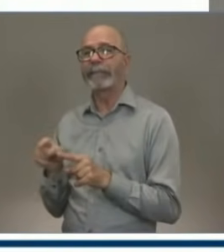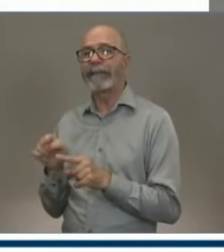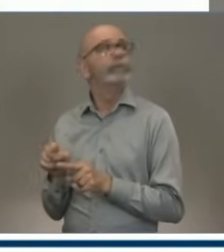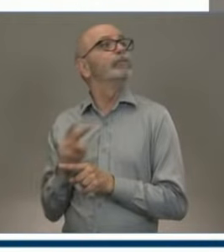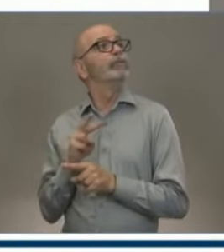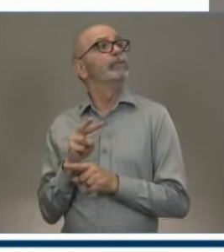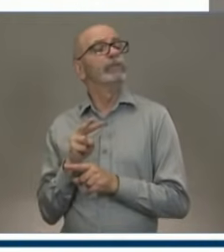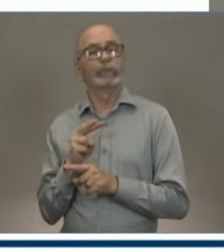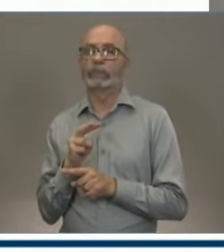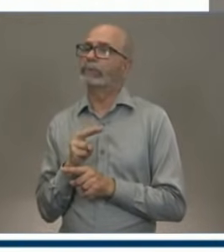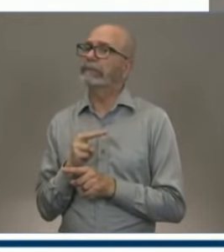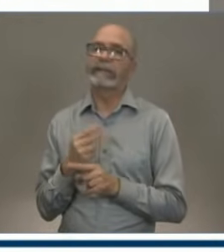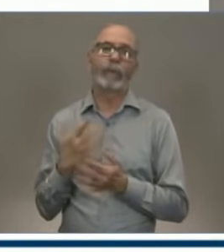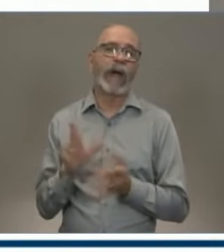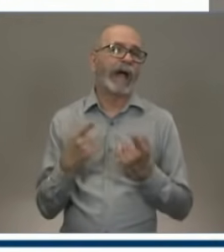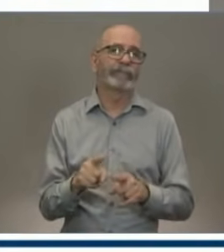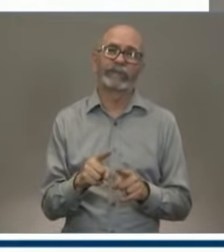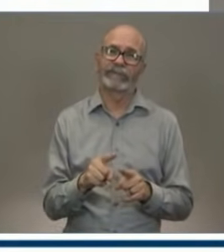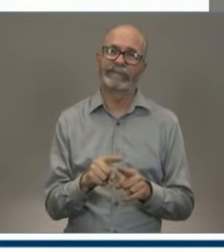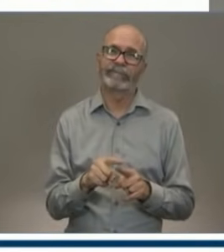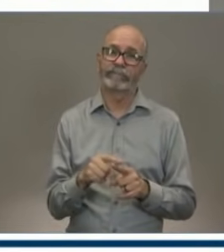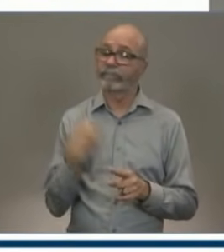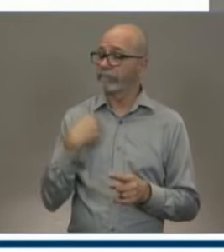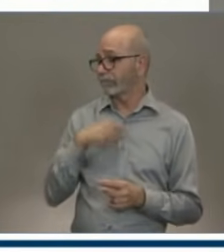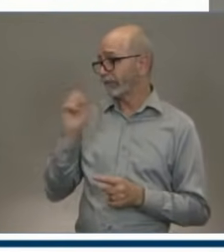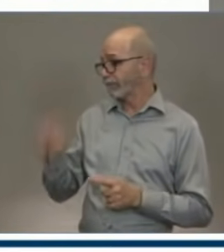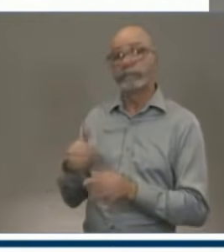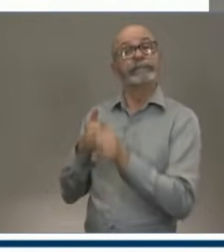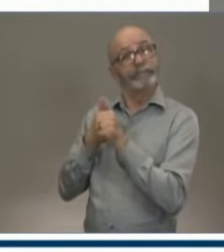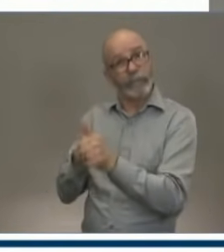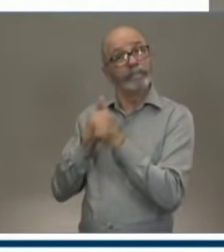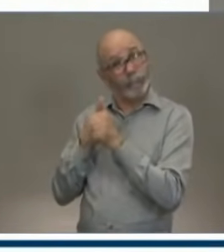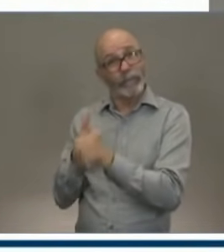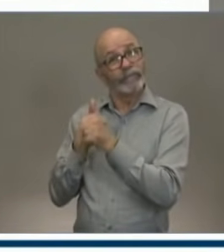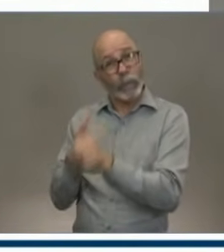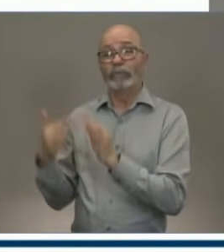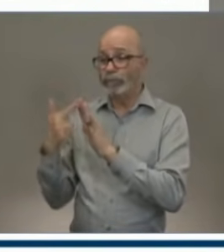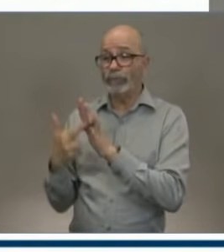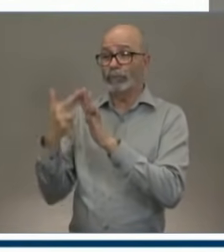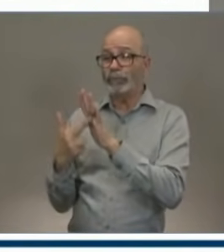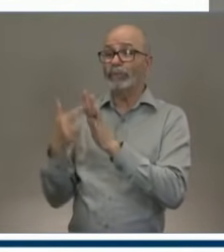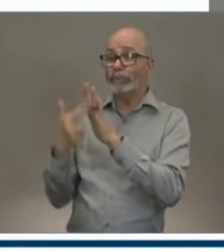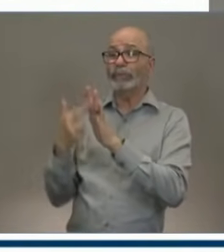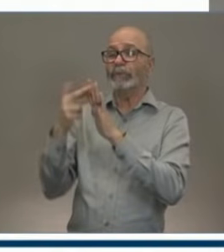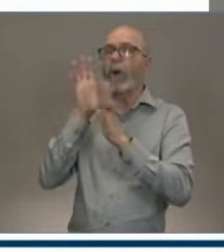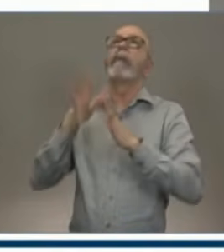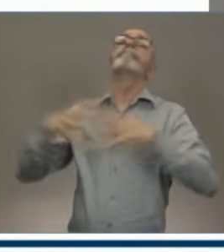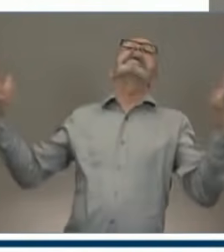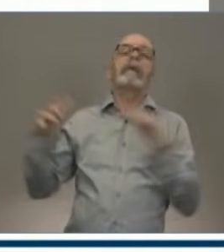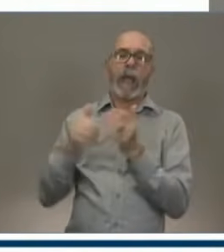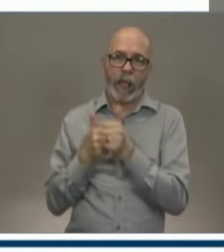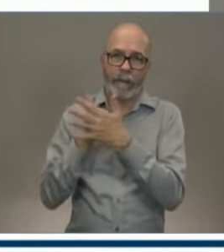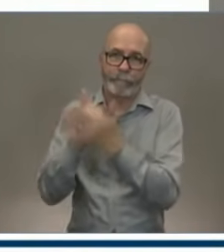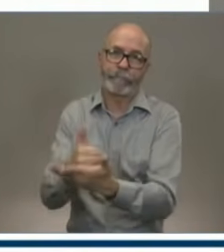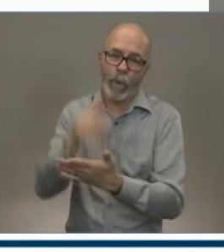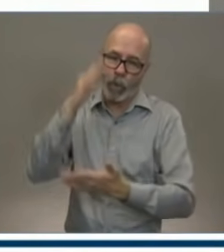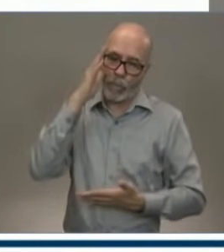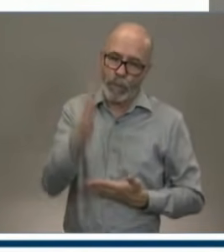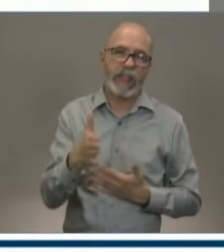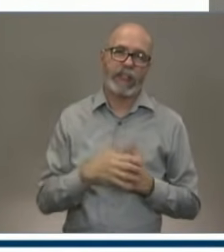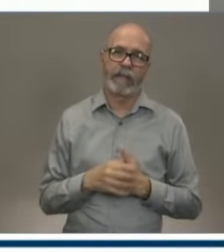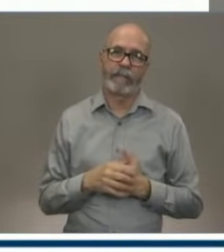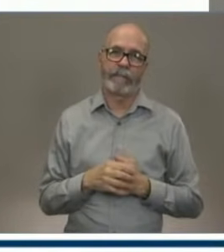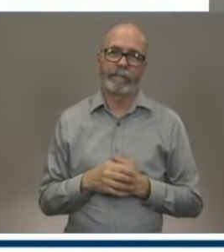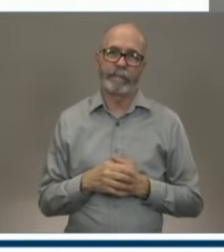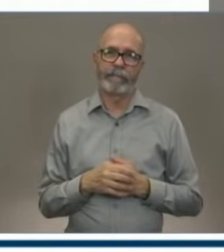only stay here if we continue to stay committed. So, and I also want to, so some people are hearing a lot of,